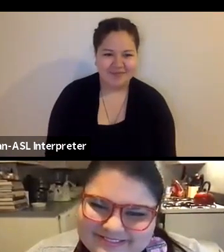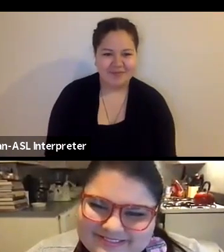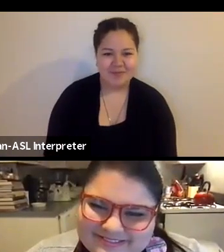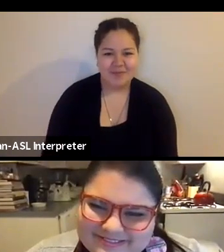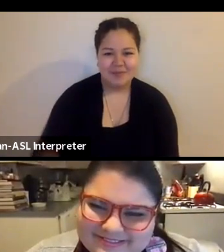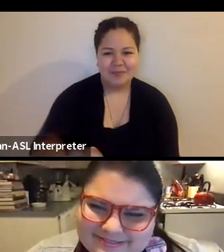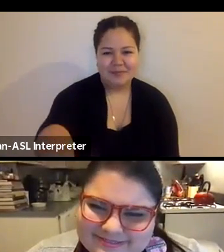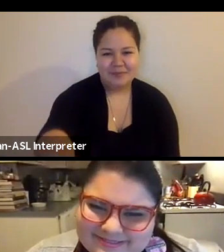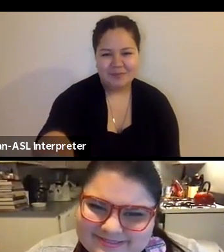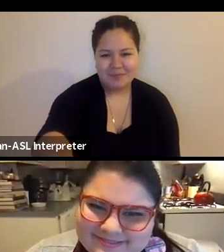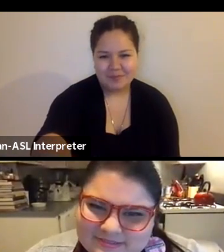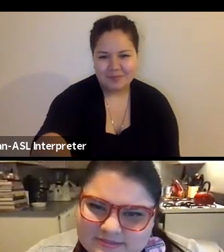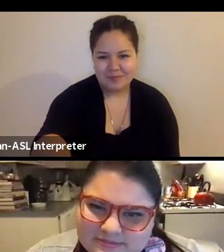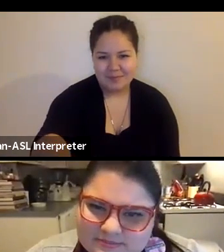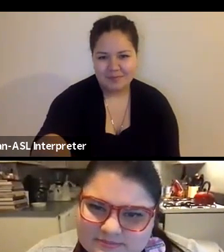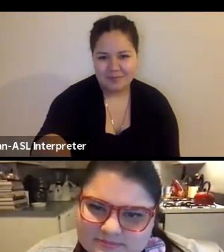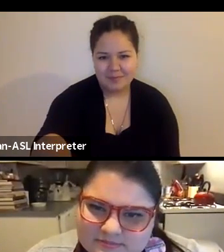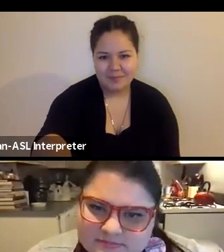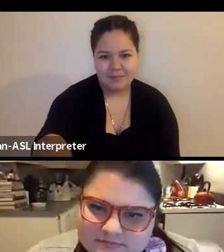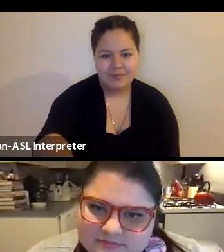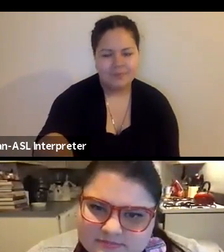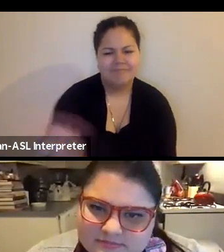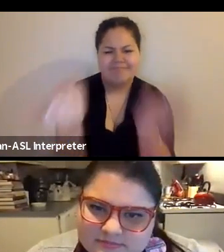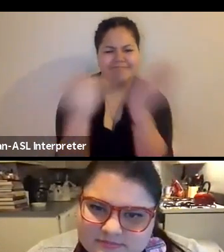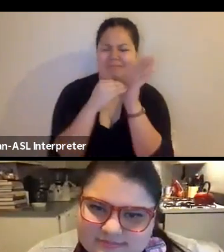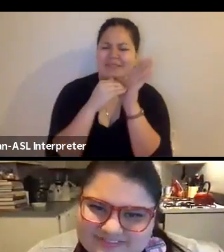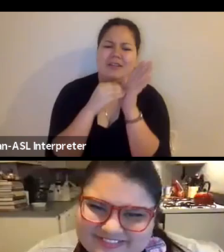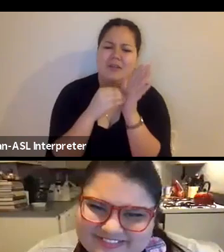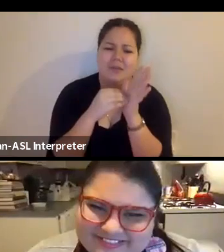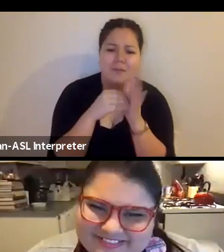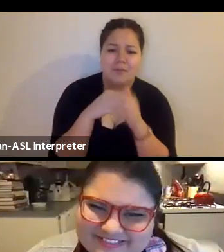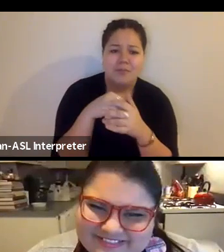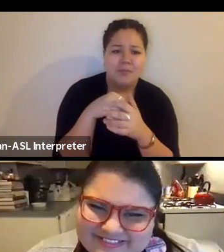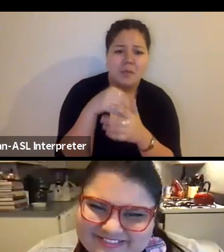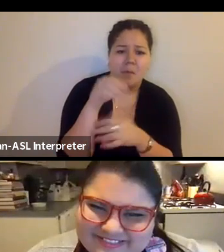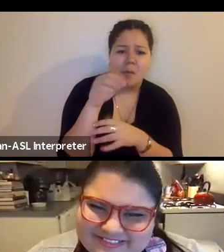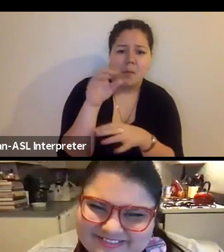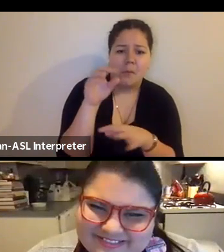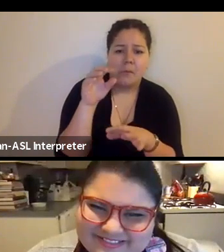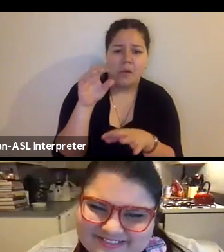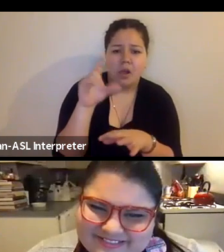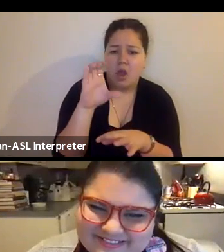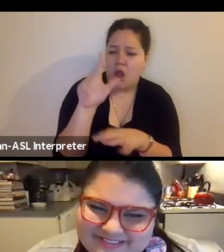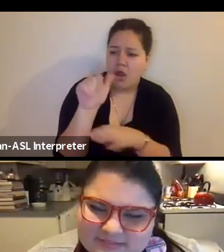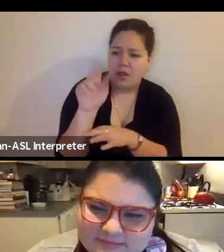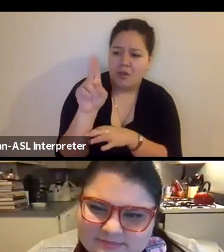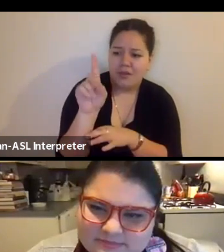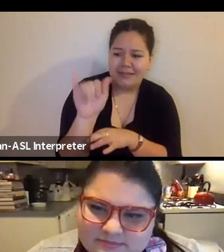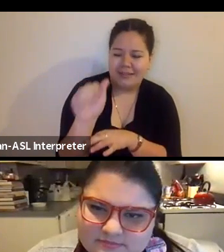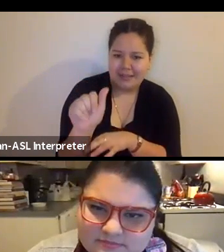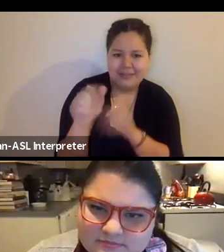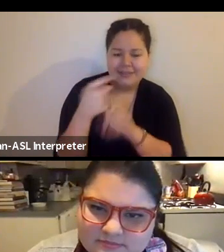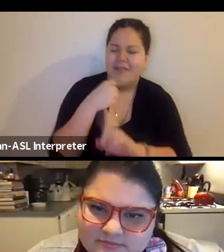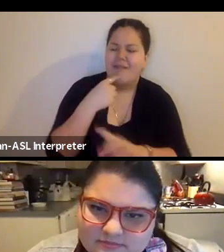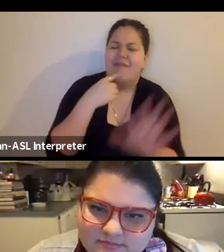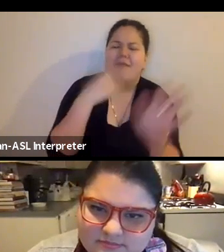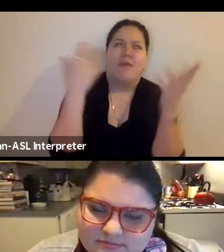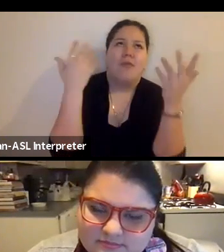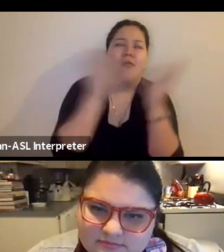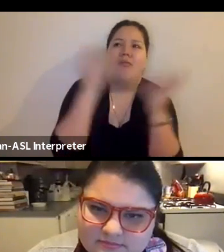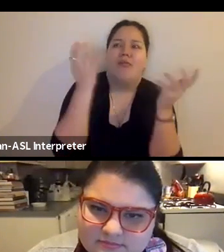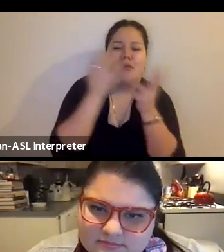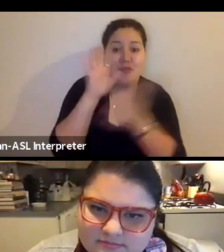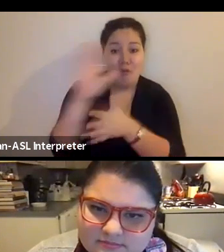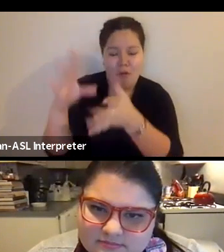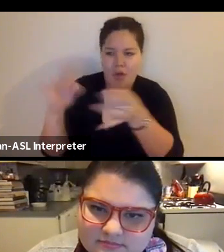Oh my gosh, again, just affirmation for my beautiful colleagues, smart, smart brains. Your comments sparked in me